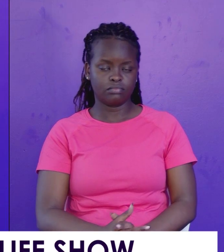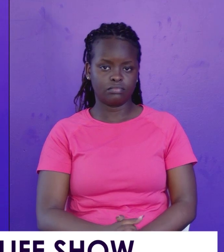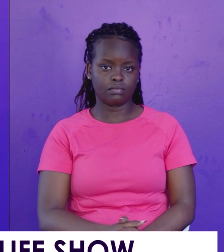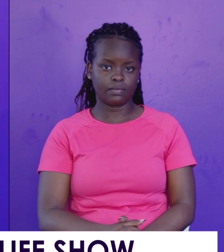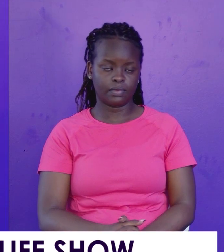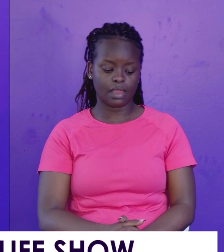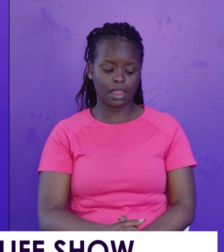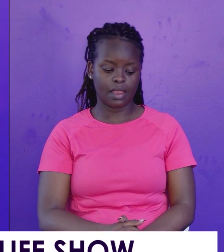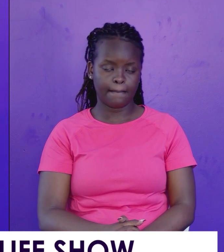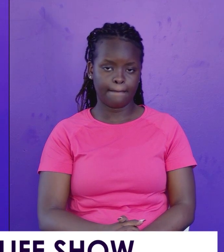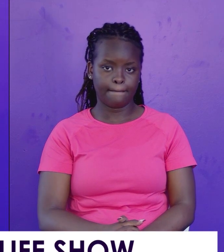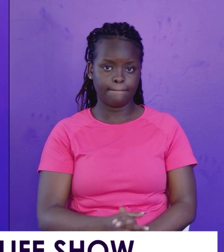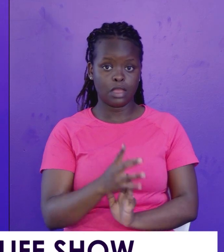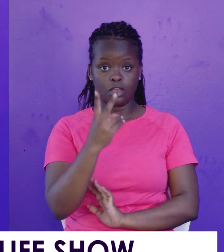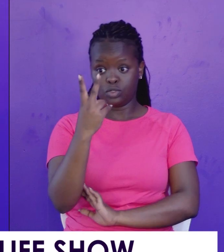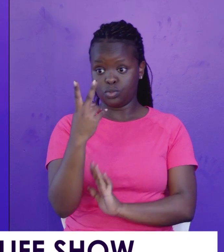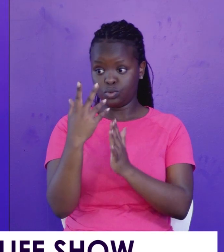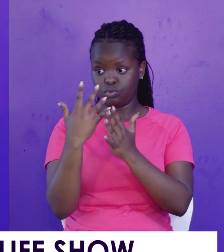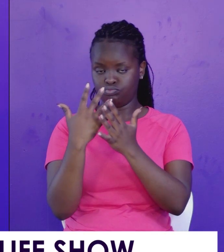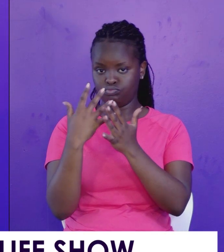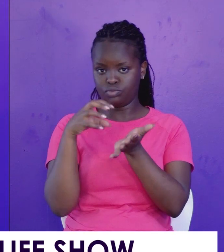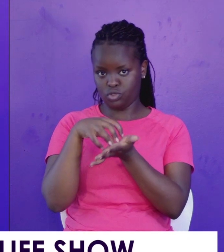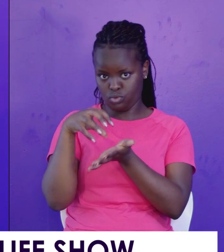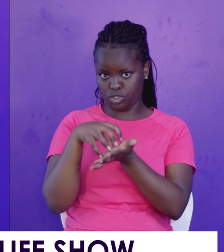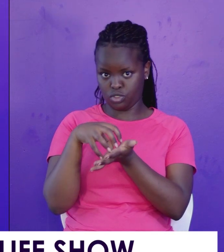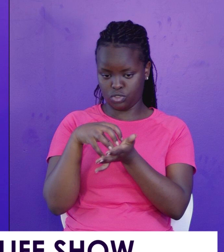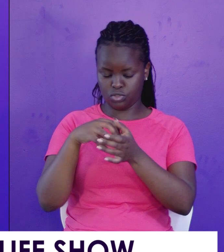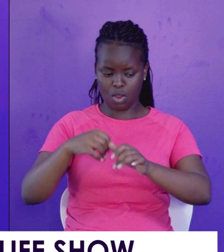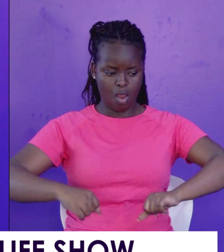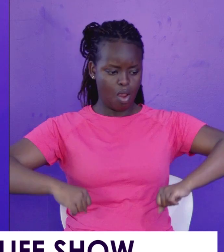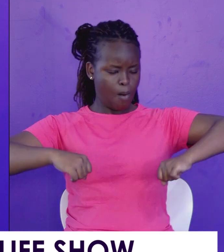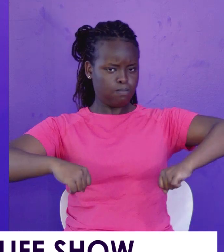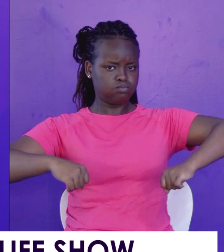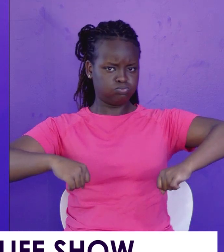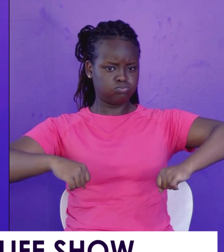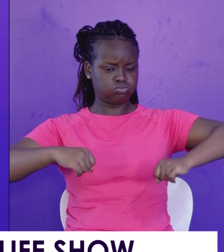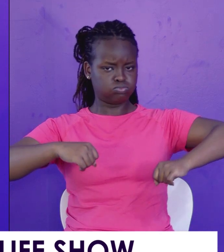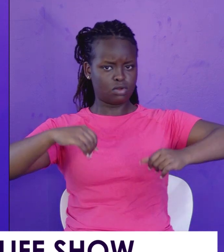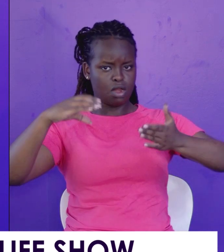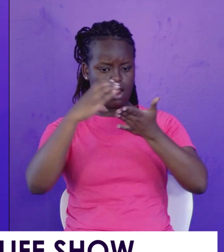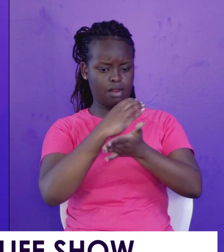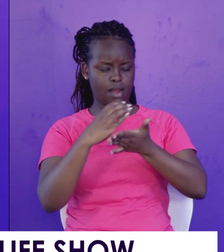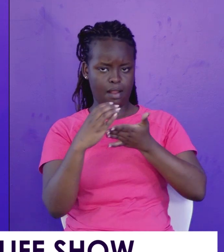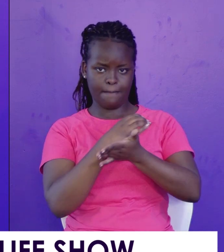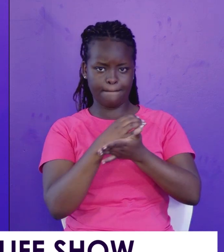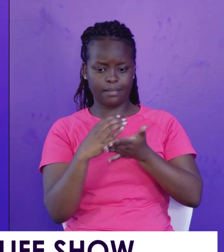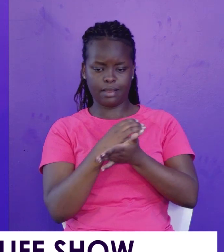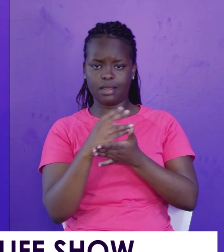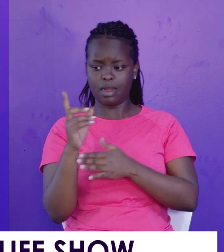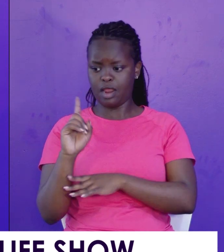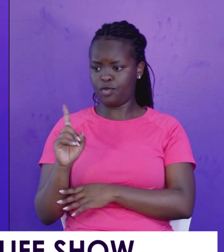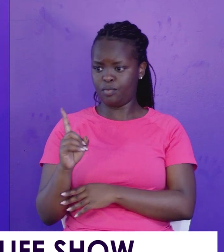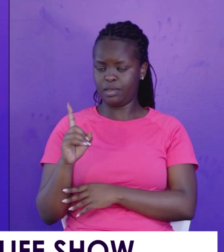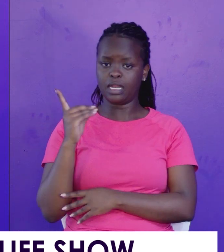two scenarios. A bouncer in a club in Nairobi, somewhere in